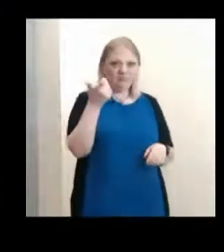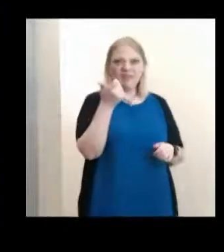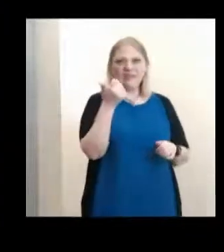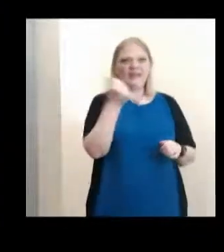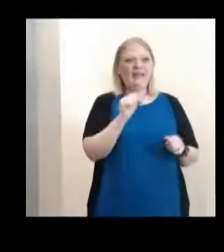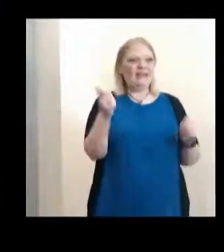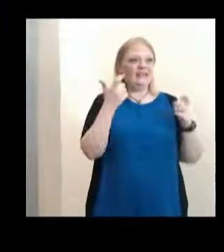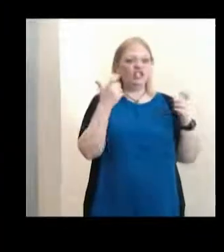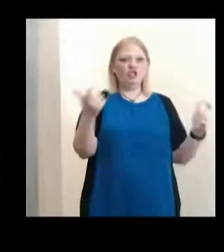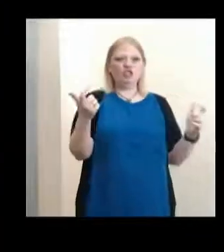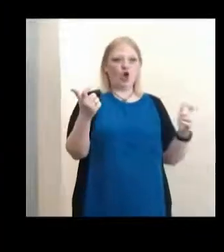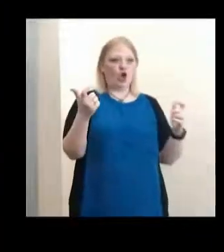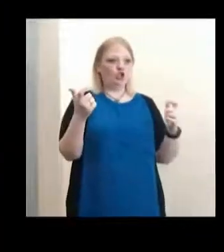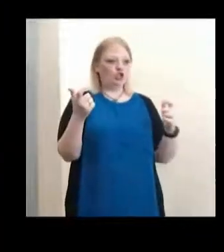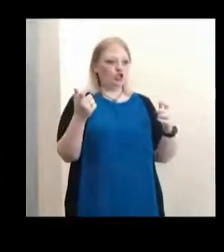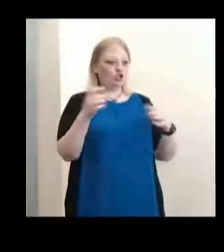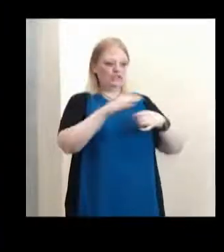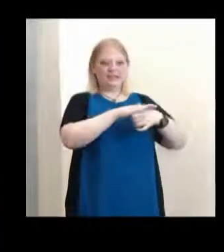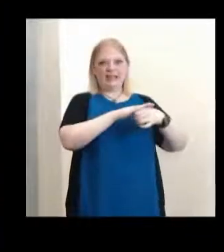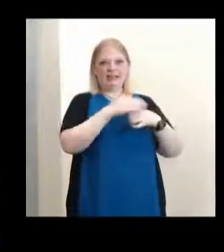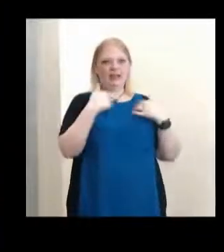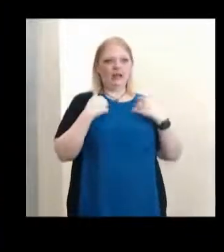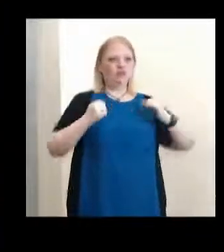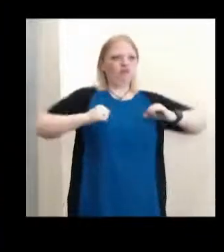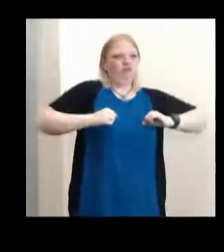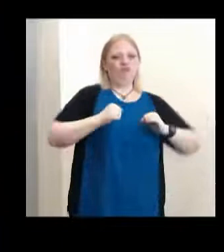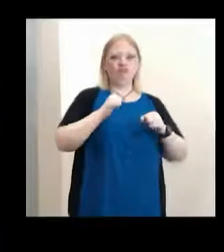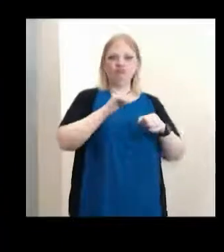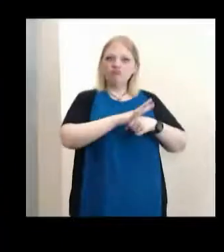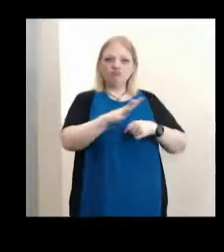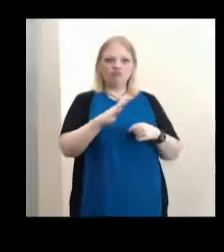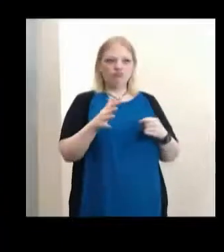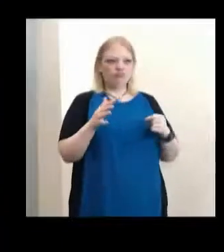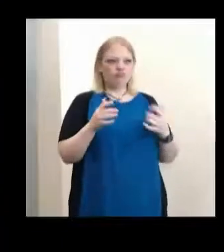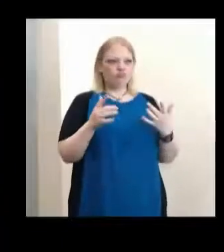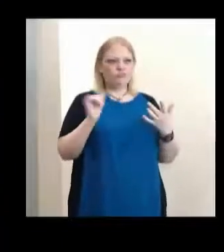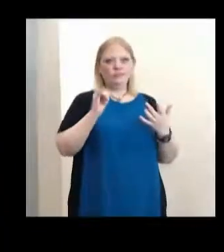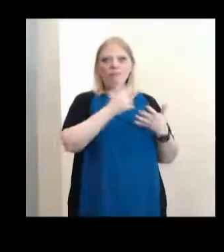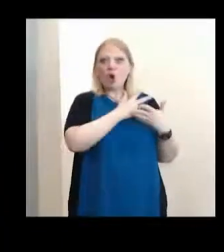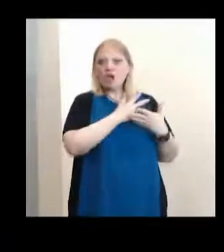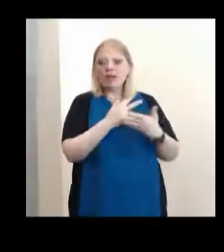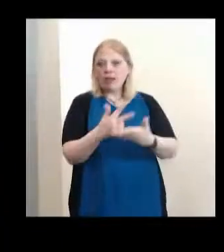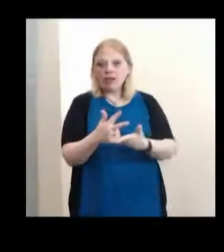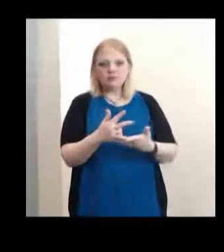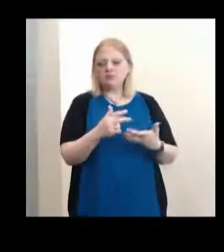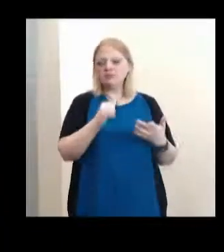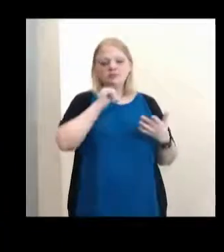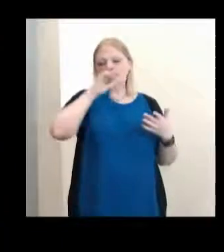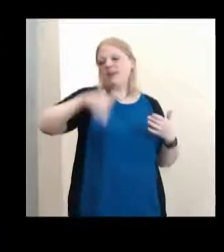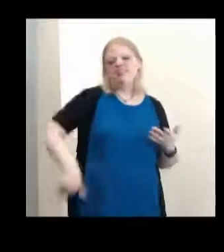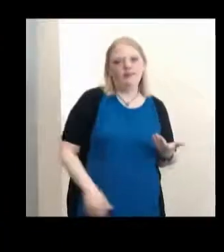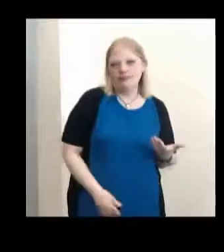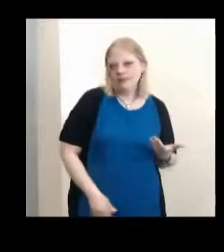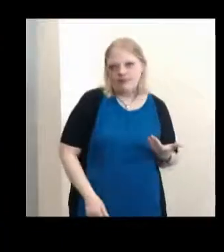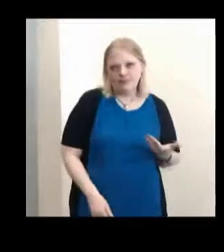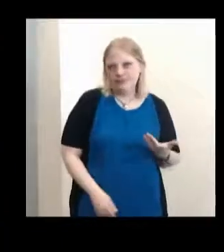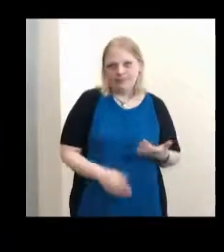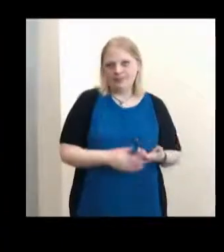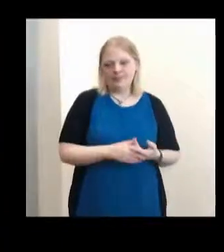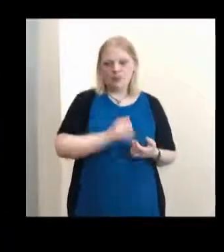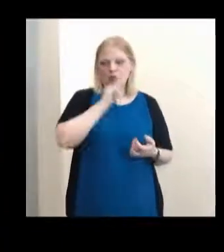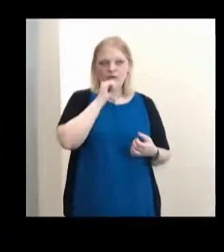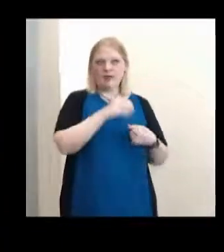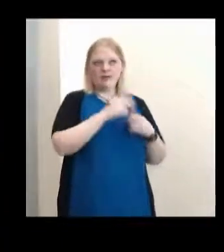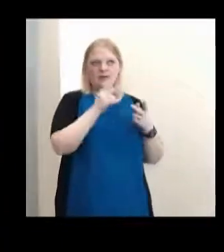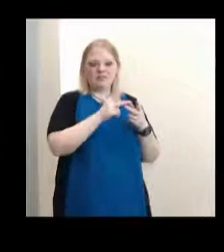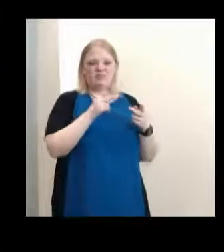that has a ample room, which would also be parking lots, is being considered, but we're not there yet. We're not in a position